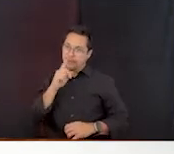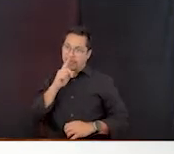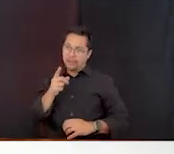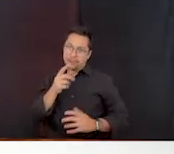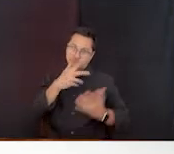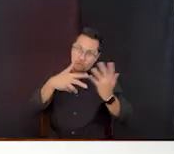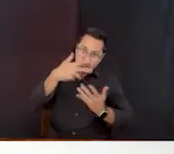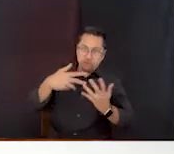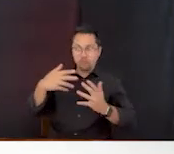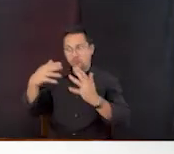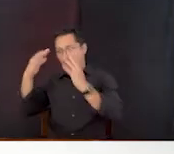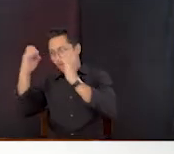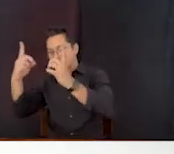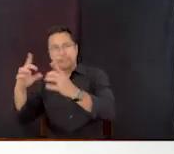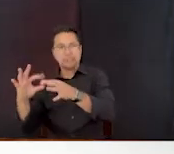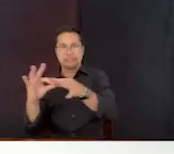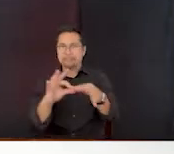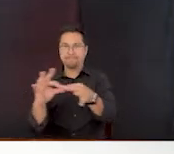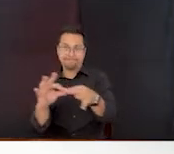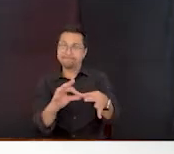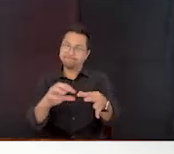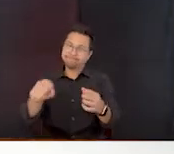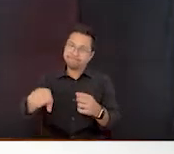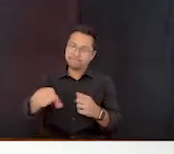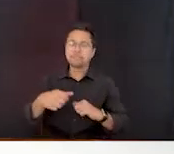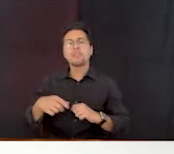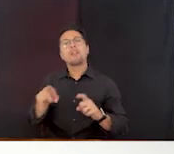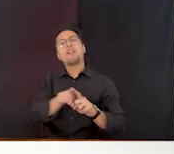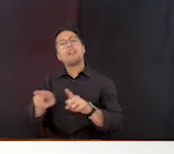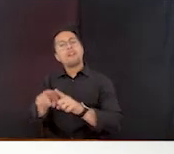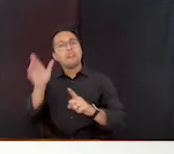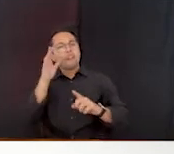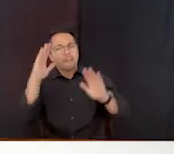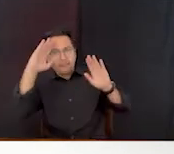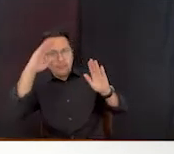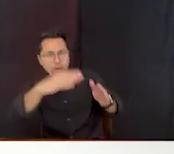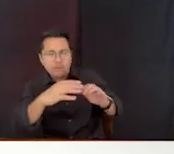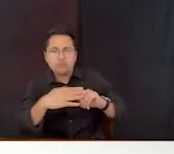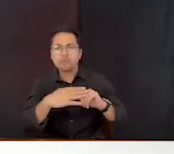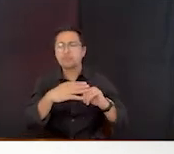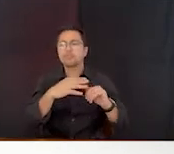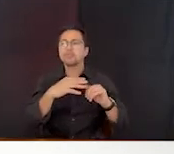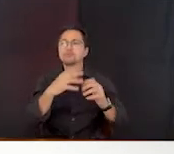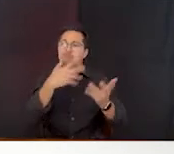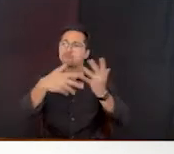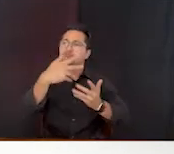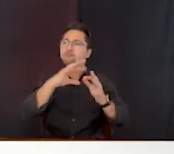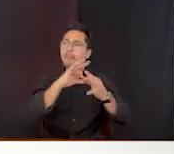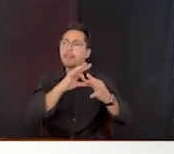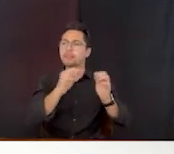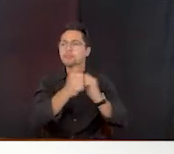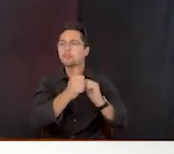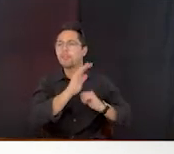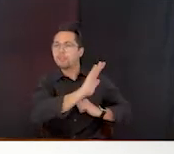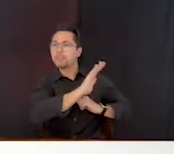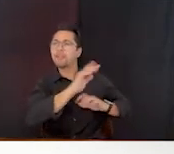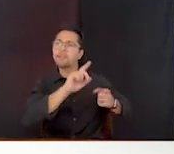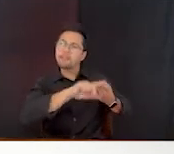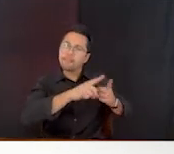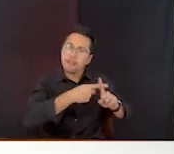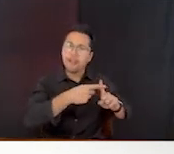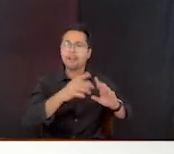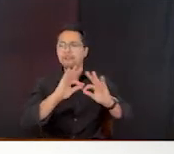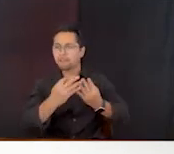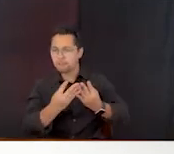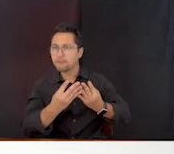during COVID-19. We'll sprinkle a little bit of information about education in there too, because like we all know, those